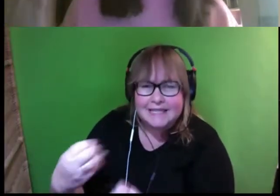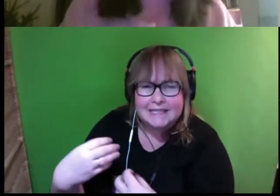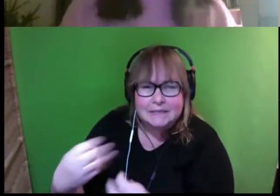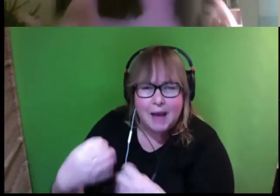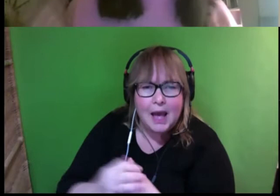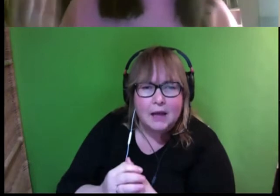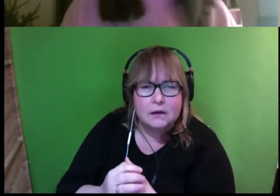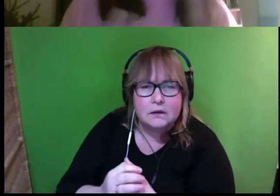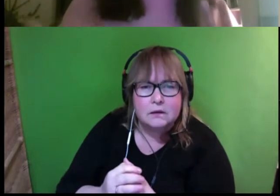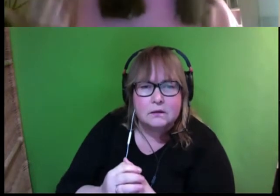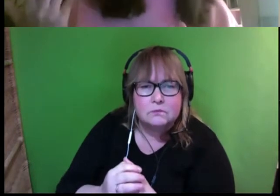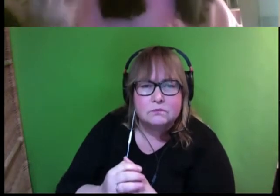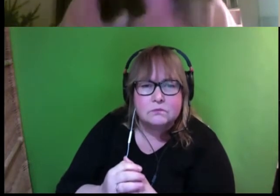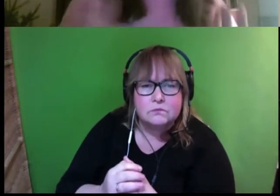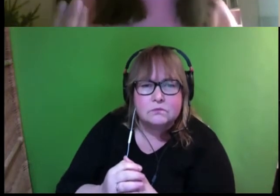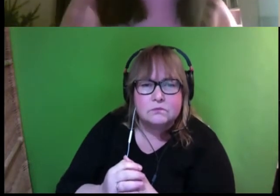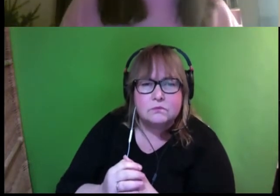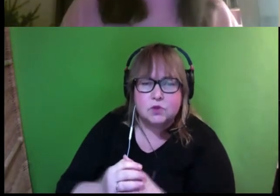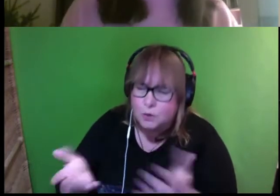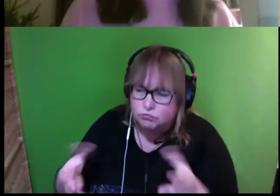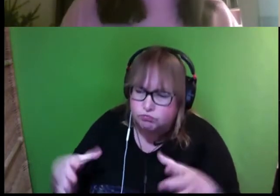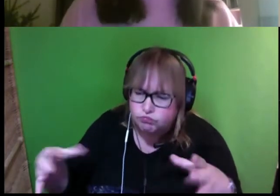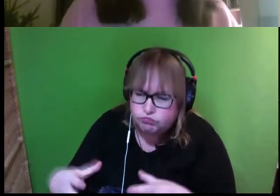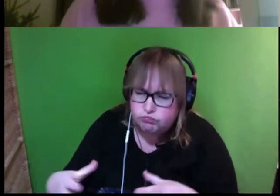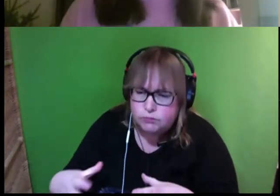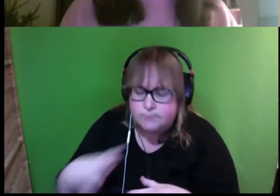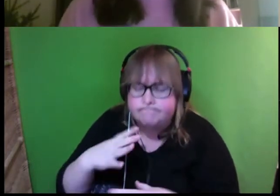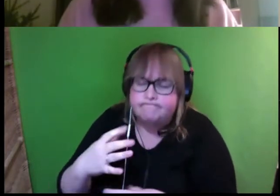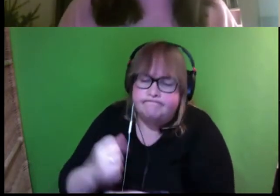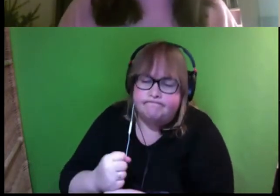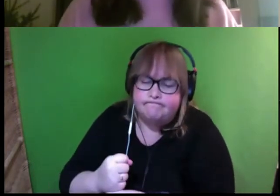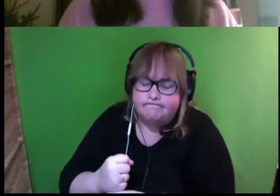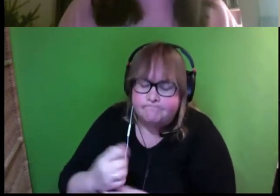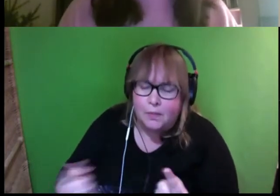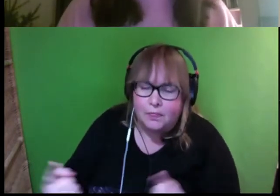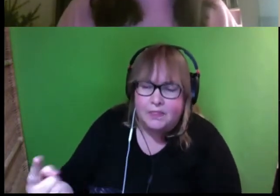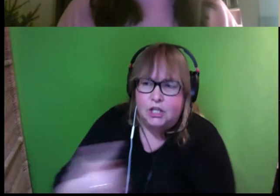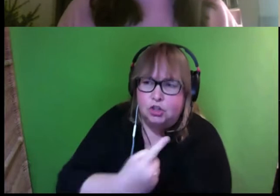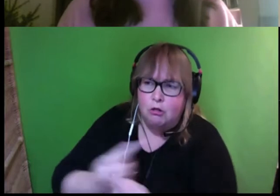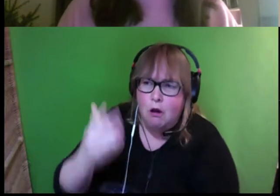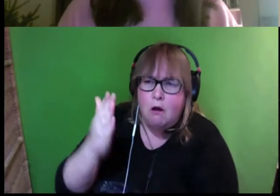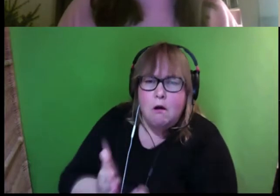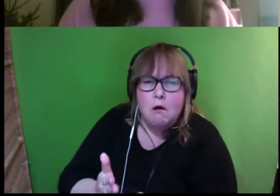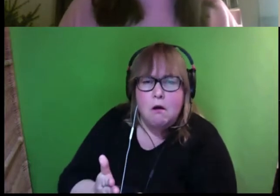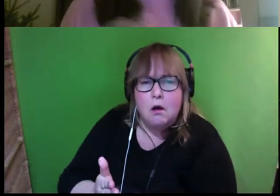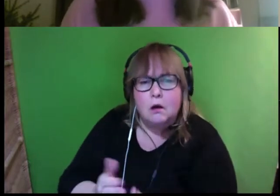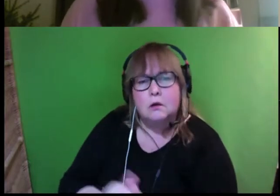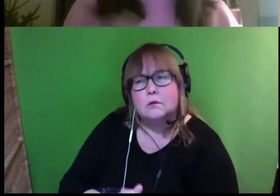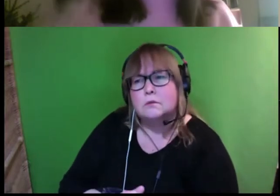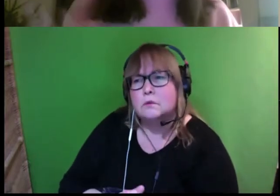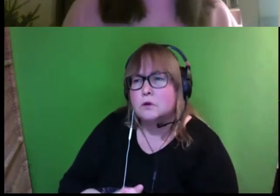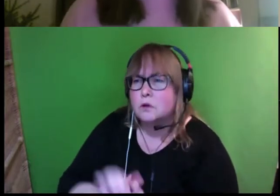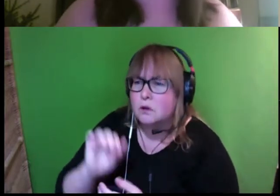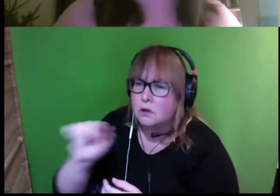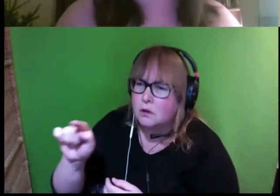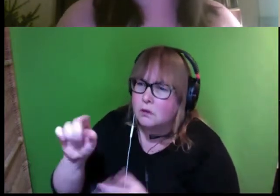had held really safe crits with one another as well. I don't know whether at all you had any reflections